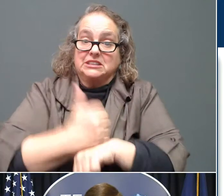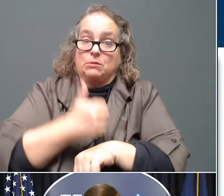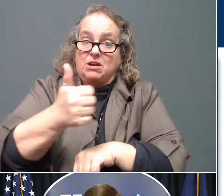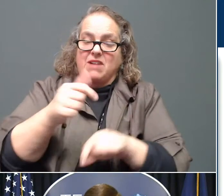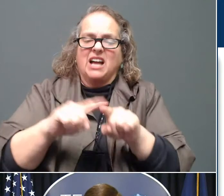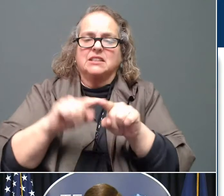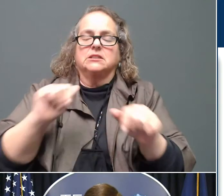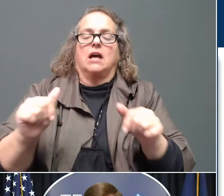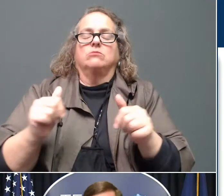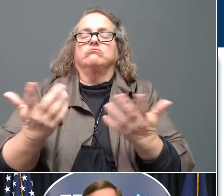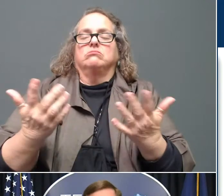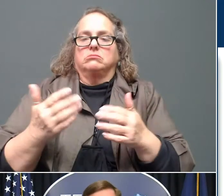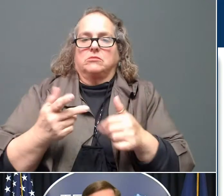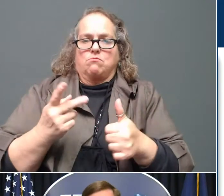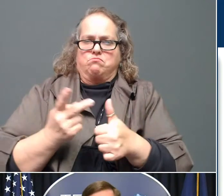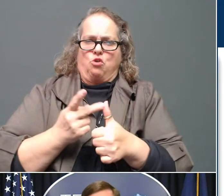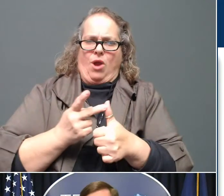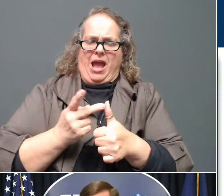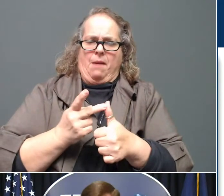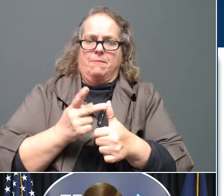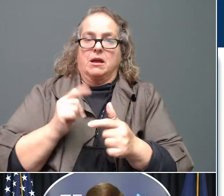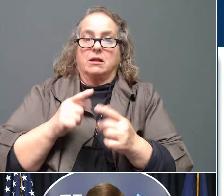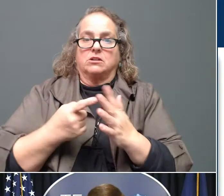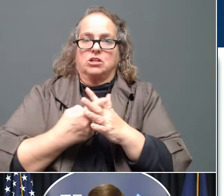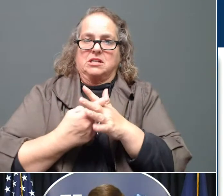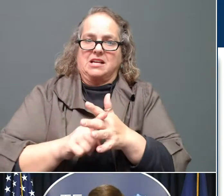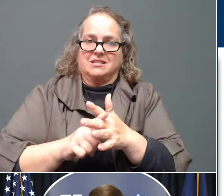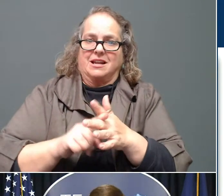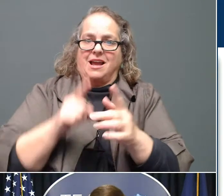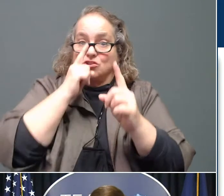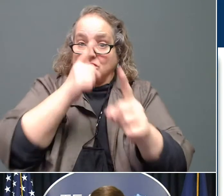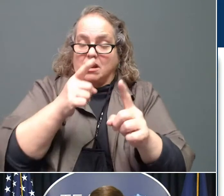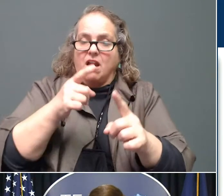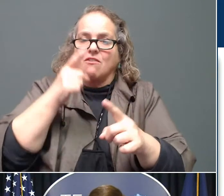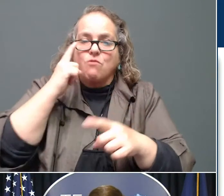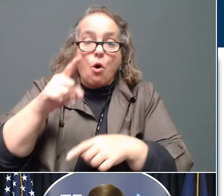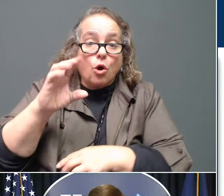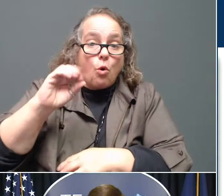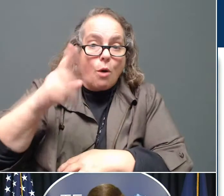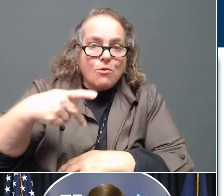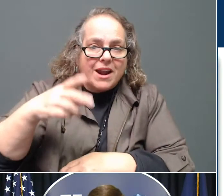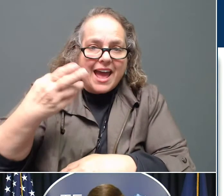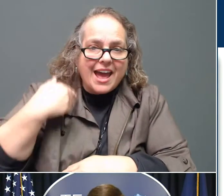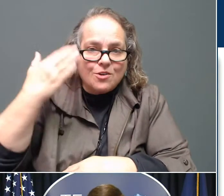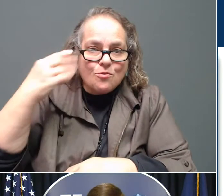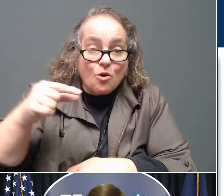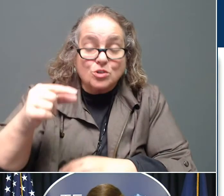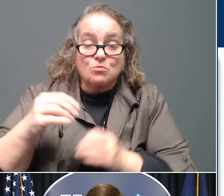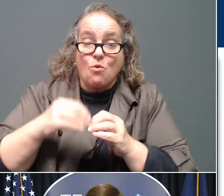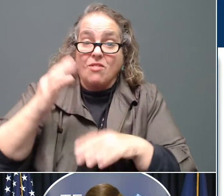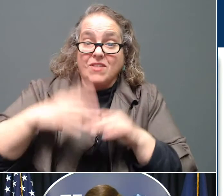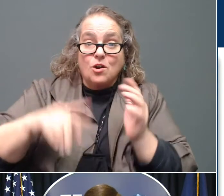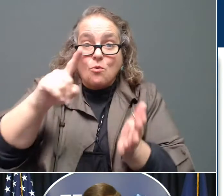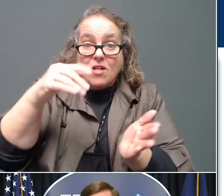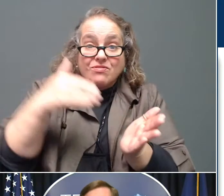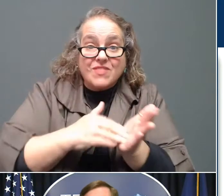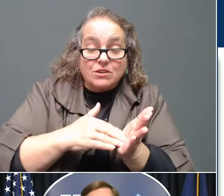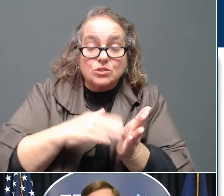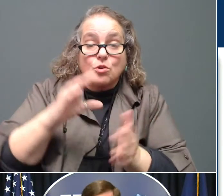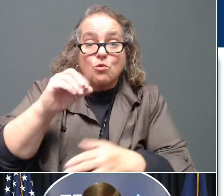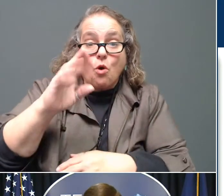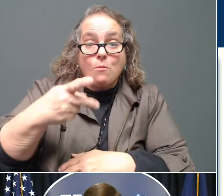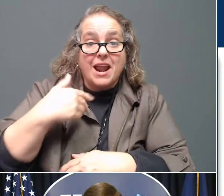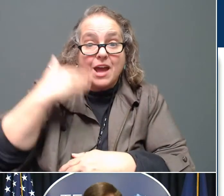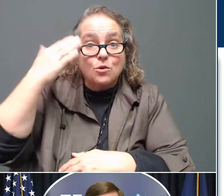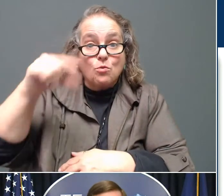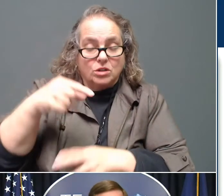both metals-related companies and corporate headquarters. More than 1,000 corporate headquarters call Kentucky home, and we are thrilled